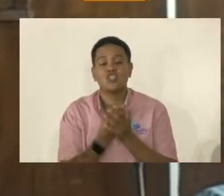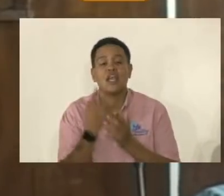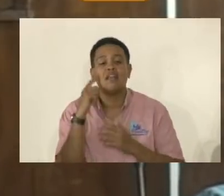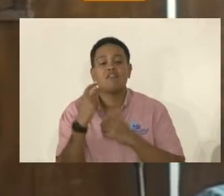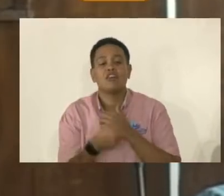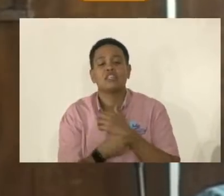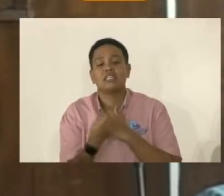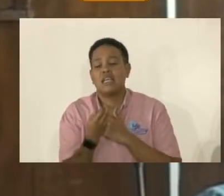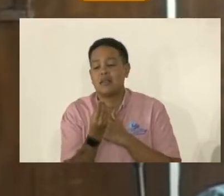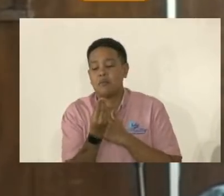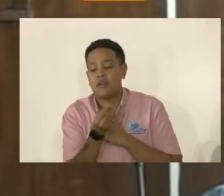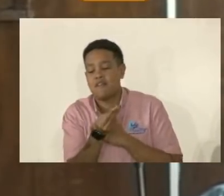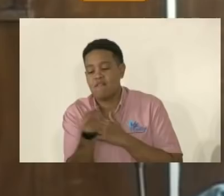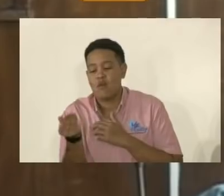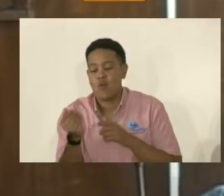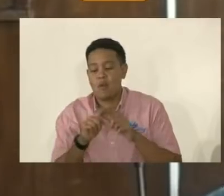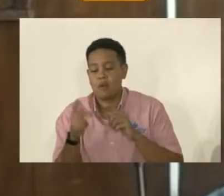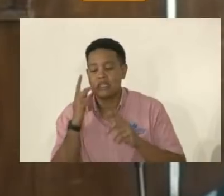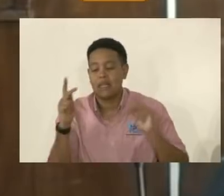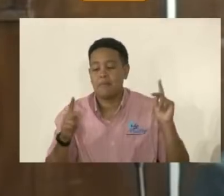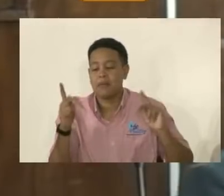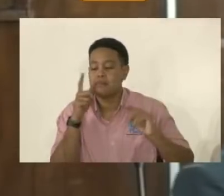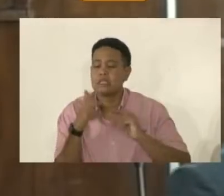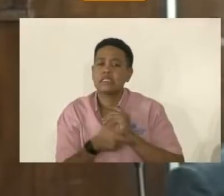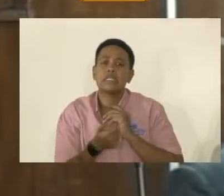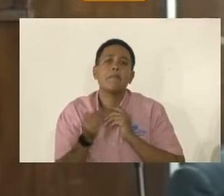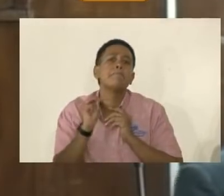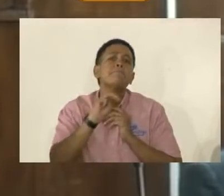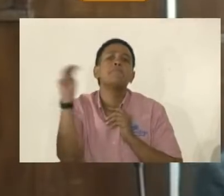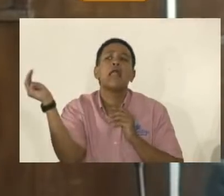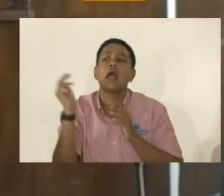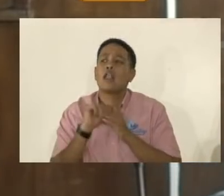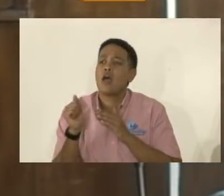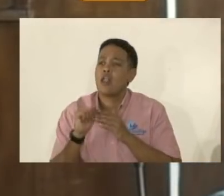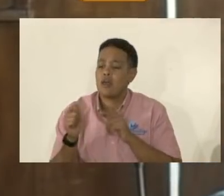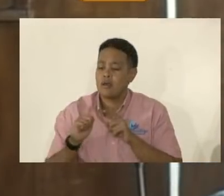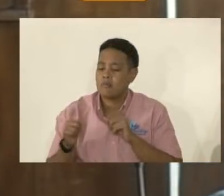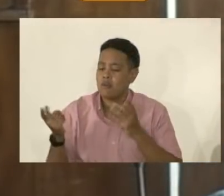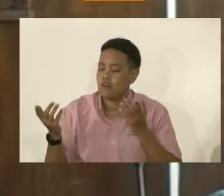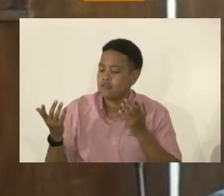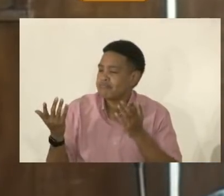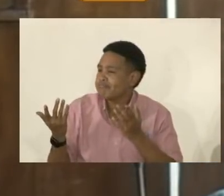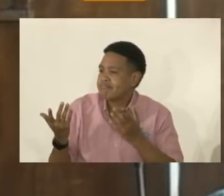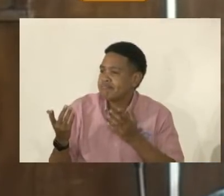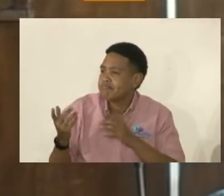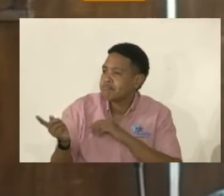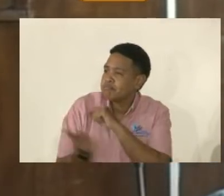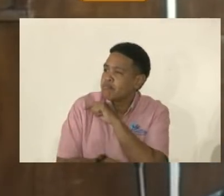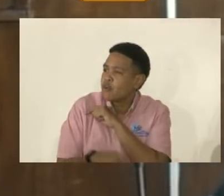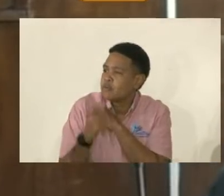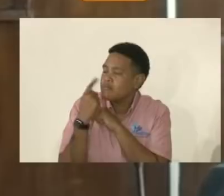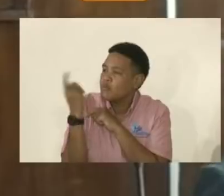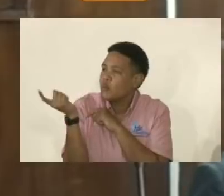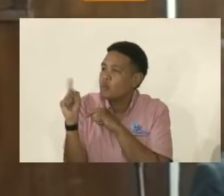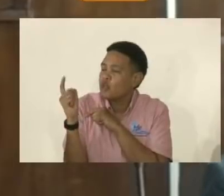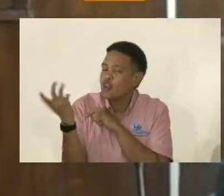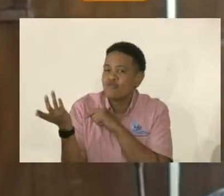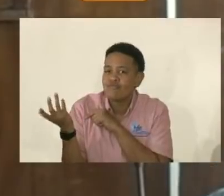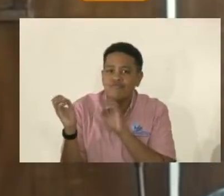a few dollars, but they see people steal tens of millions of tax dollars and escape all penalty?